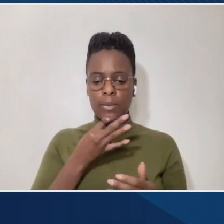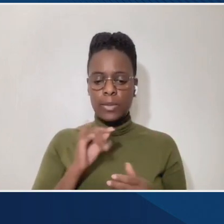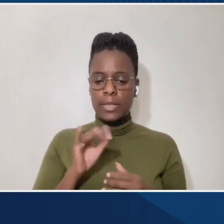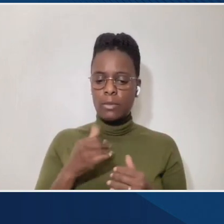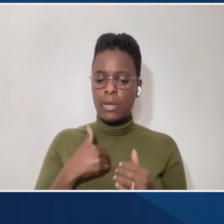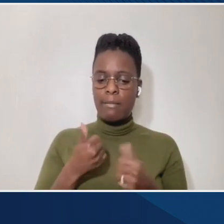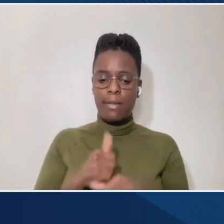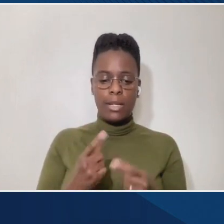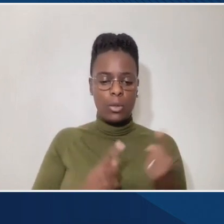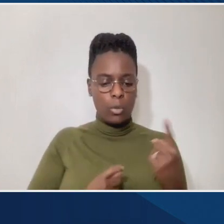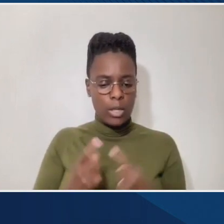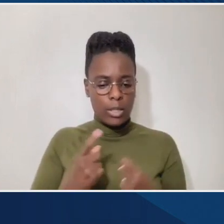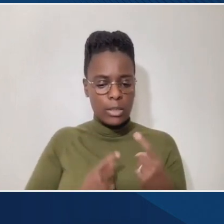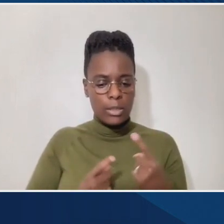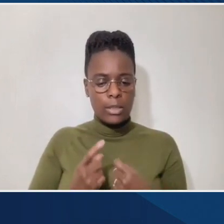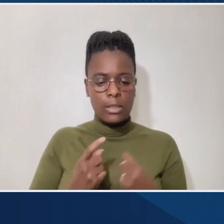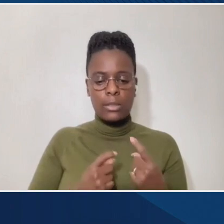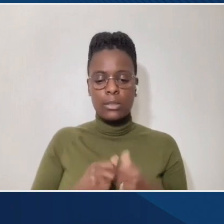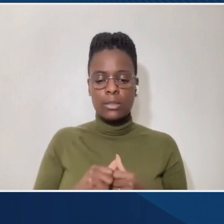thumbs down means that you